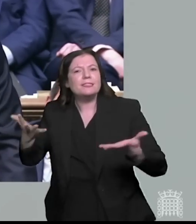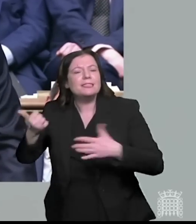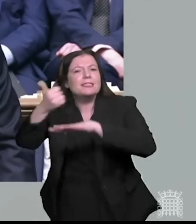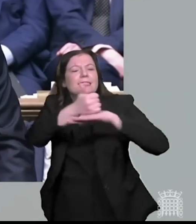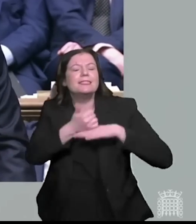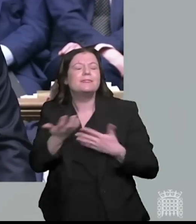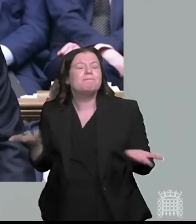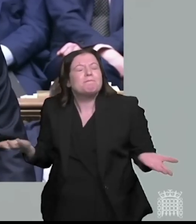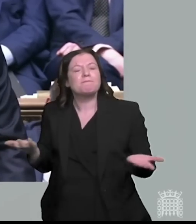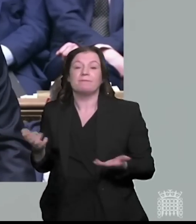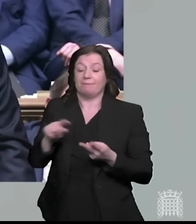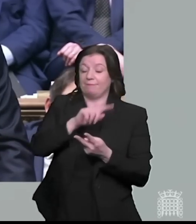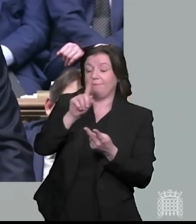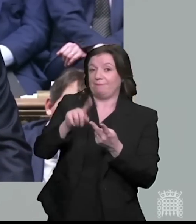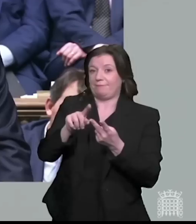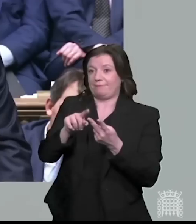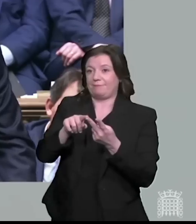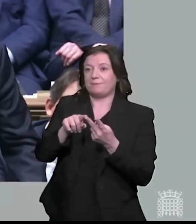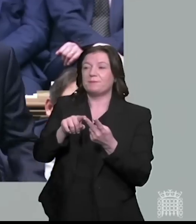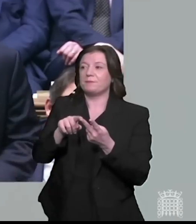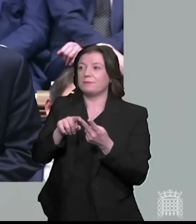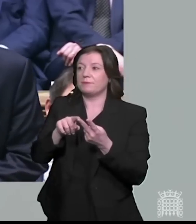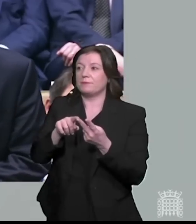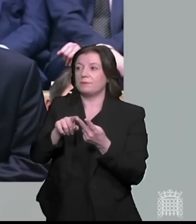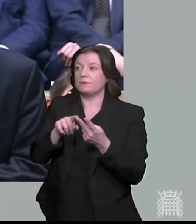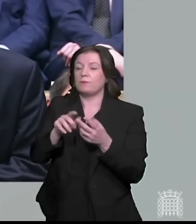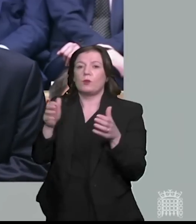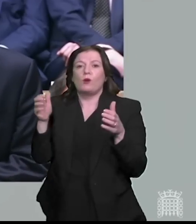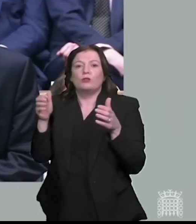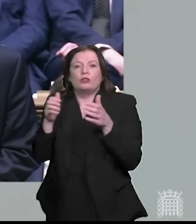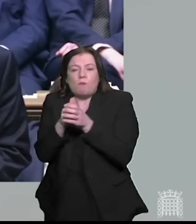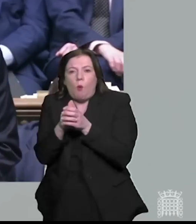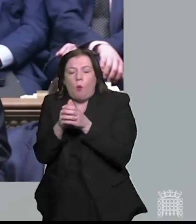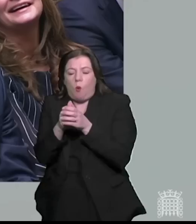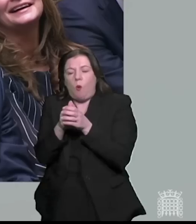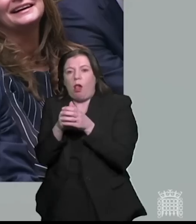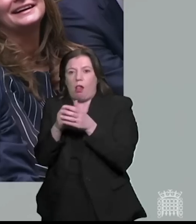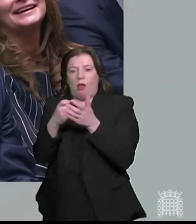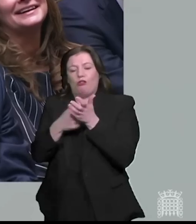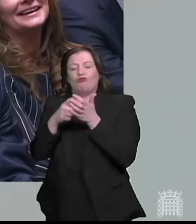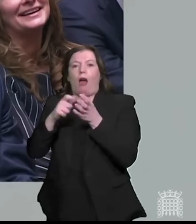And secondly, I'm launching the first competition for small modular reactors.